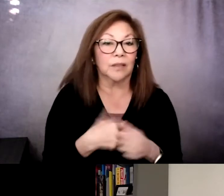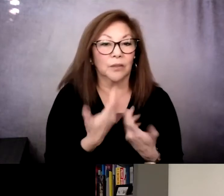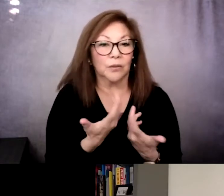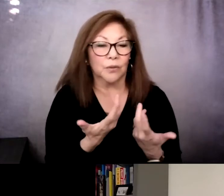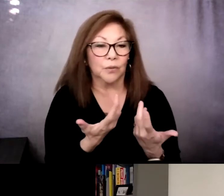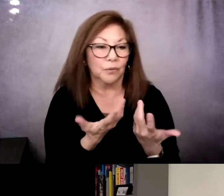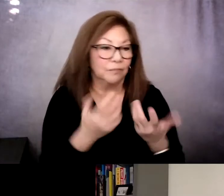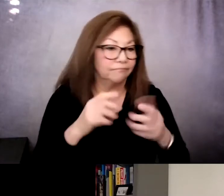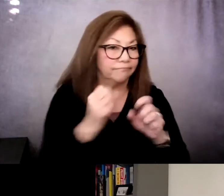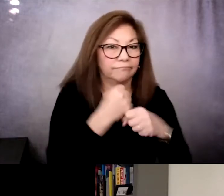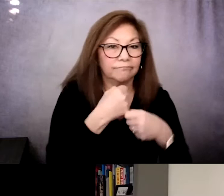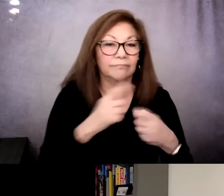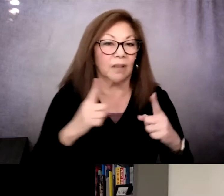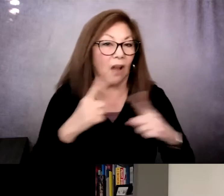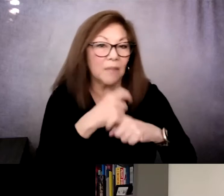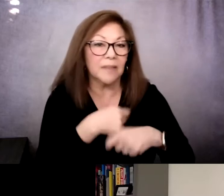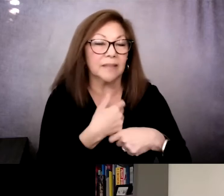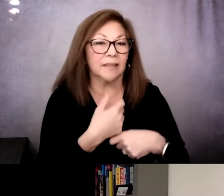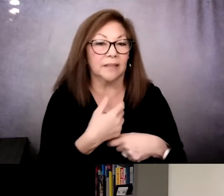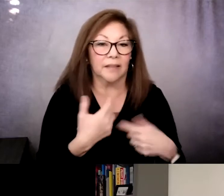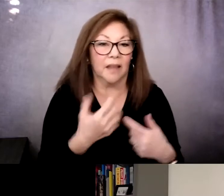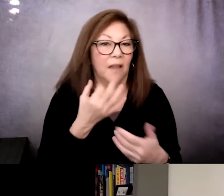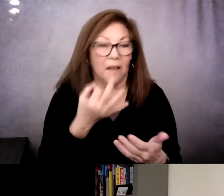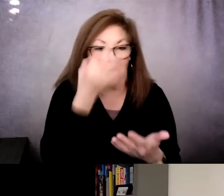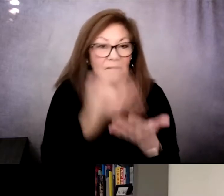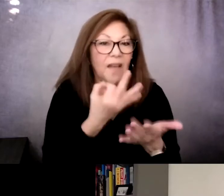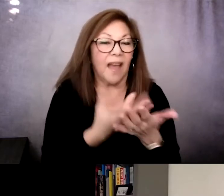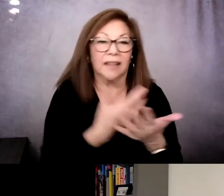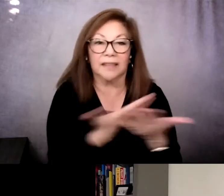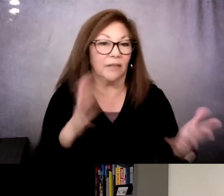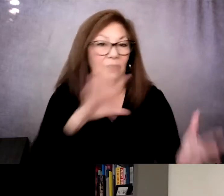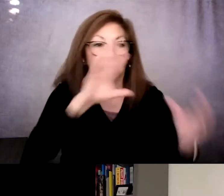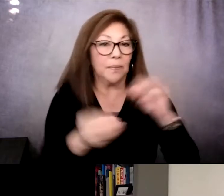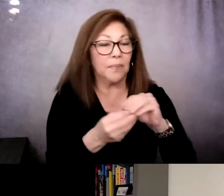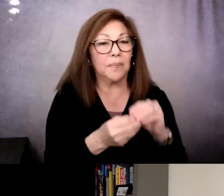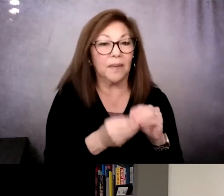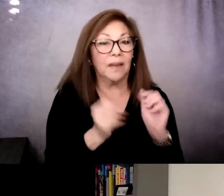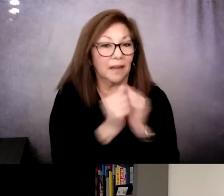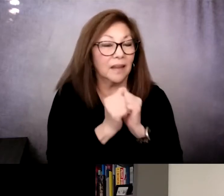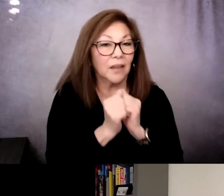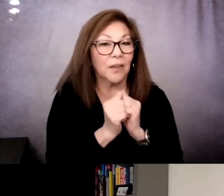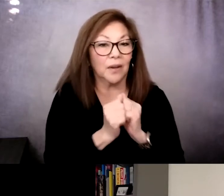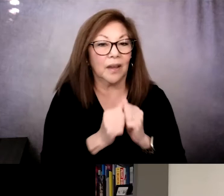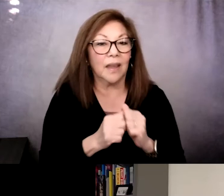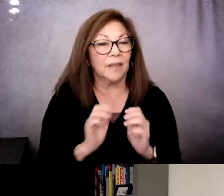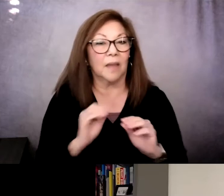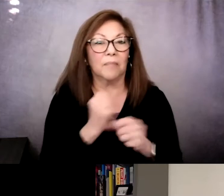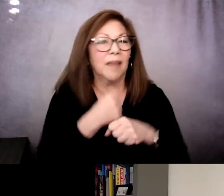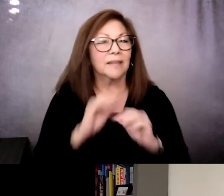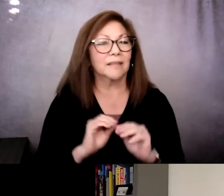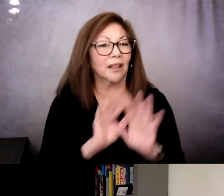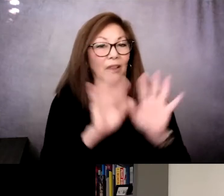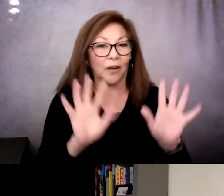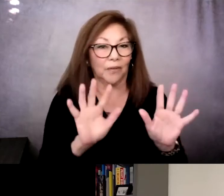complicated, complex facts and issues, and then bring them all together in a way that clarifies